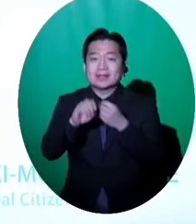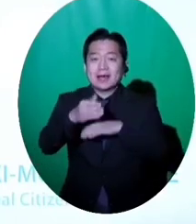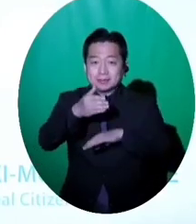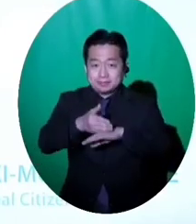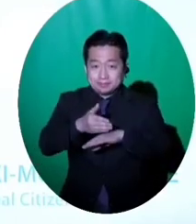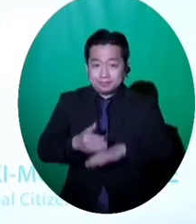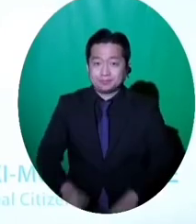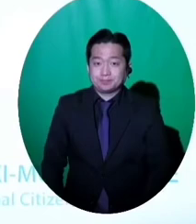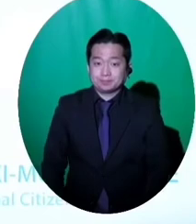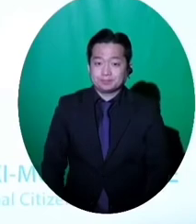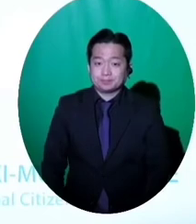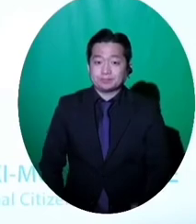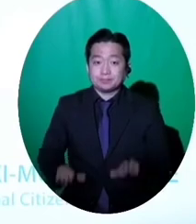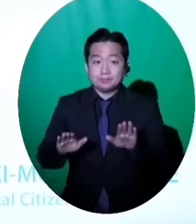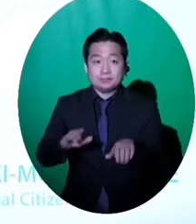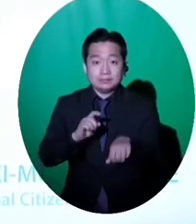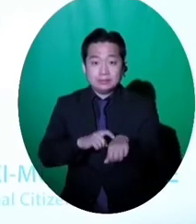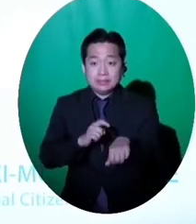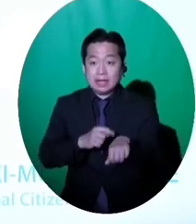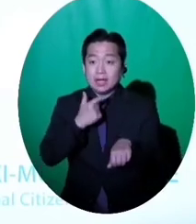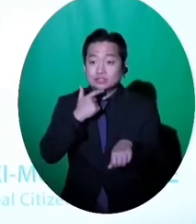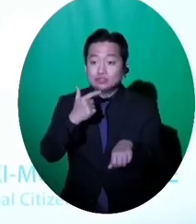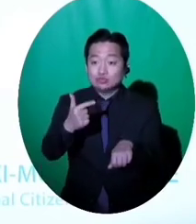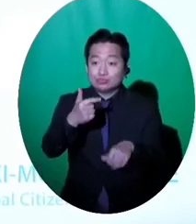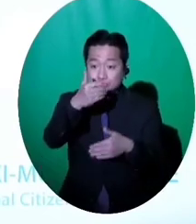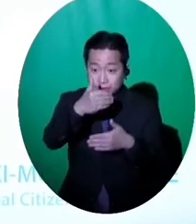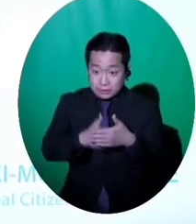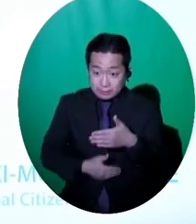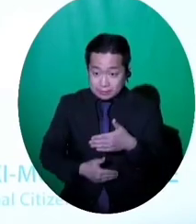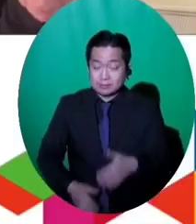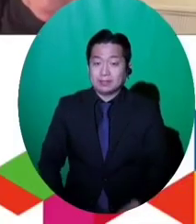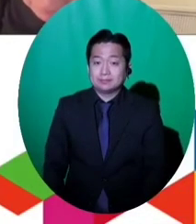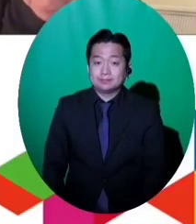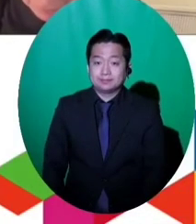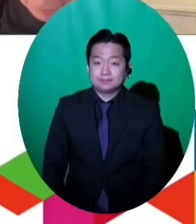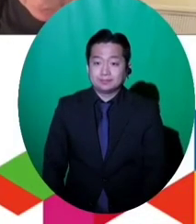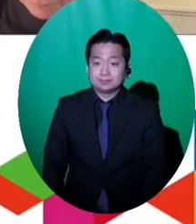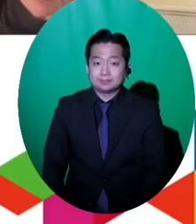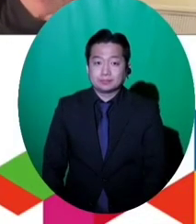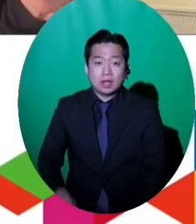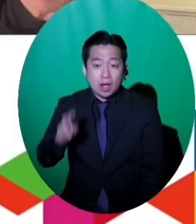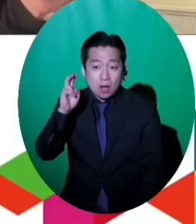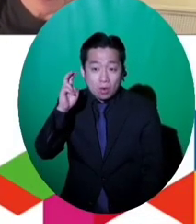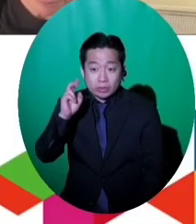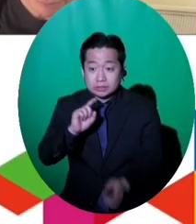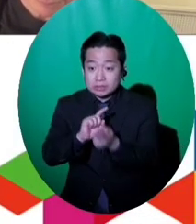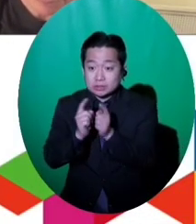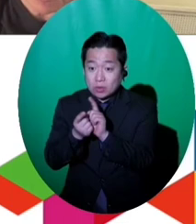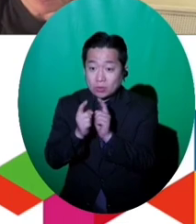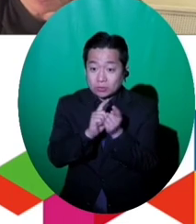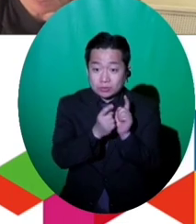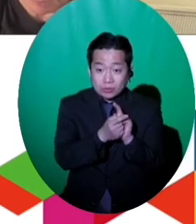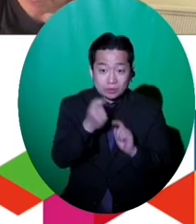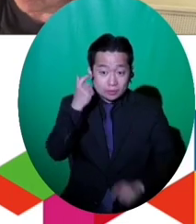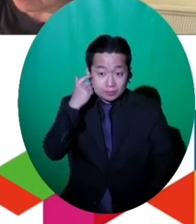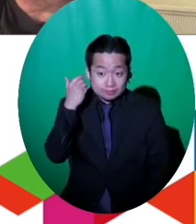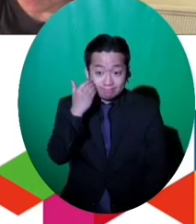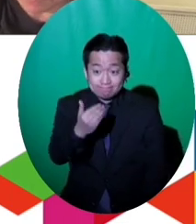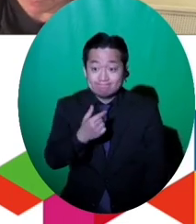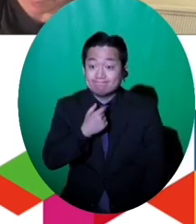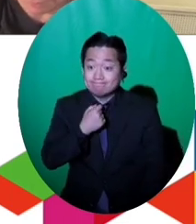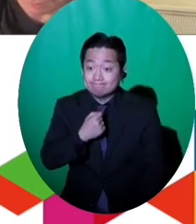and if you have other questions to other panelists, please welcome to speak up to